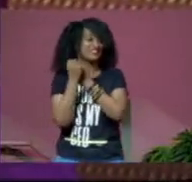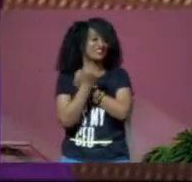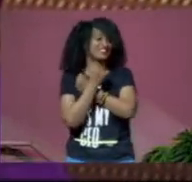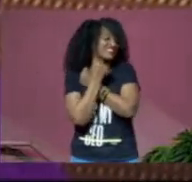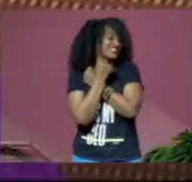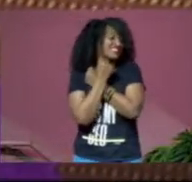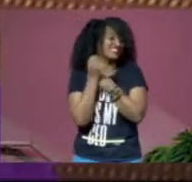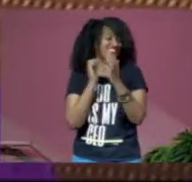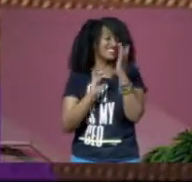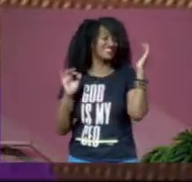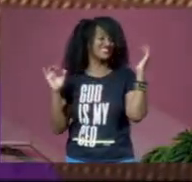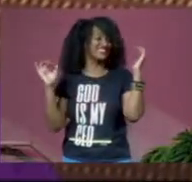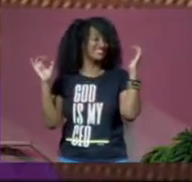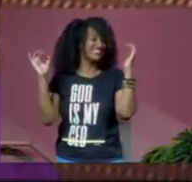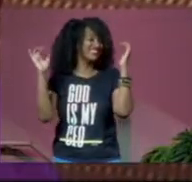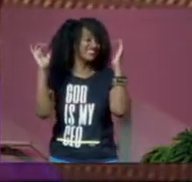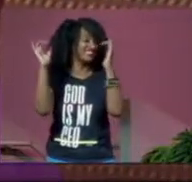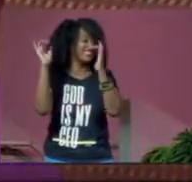loves